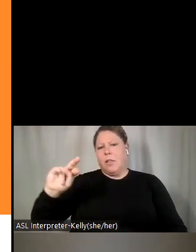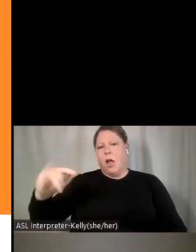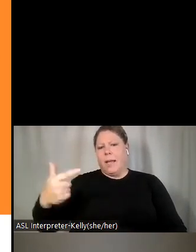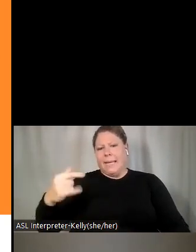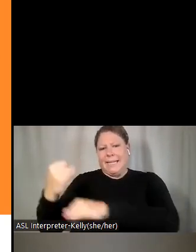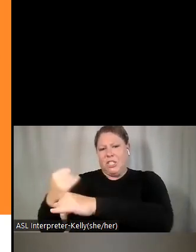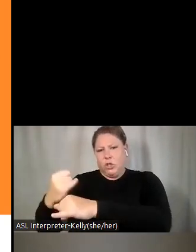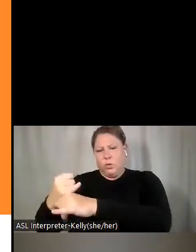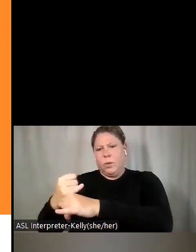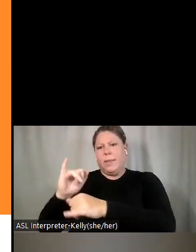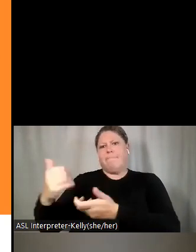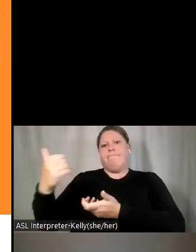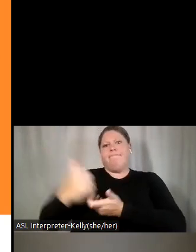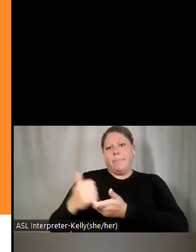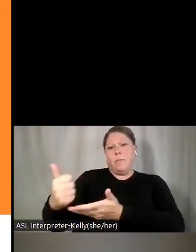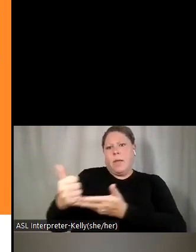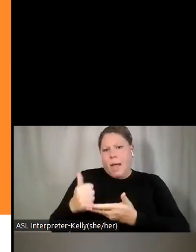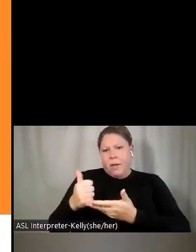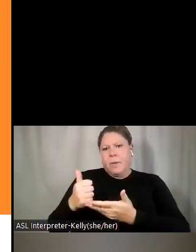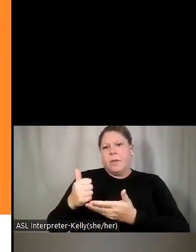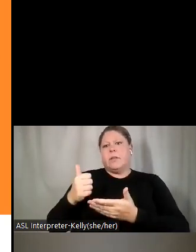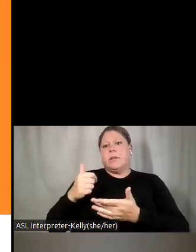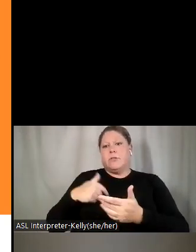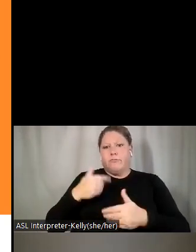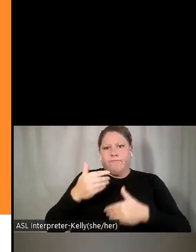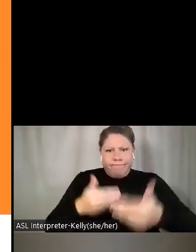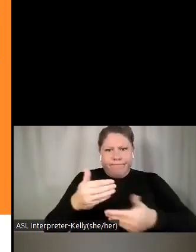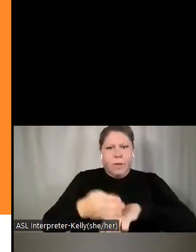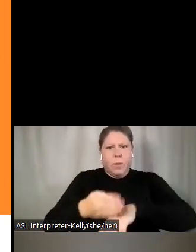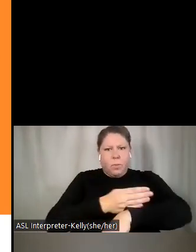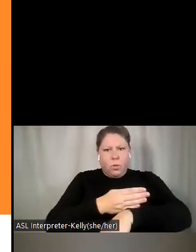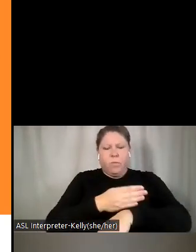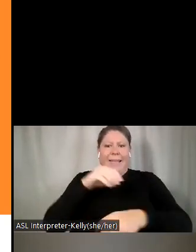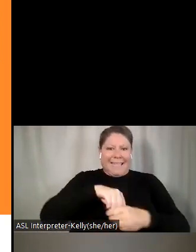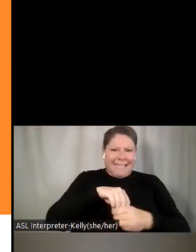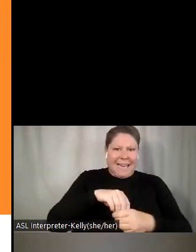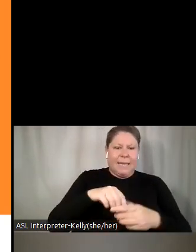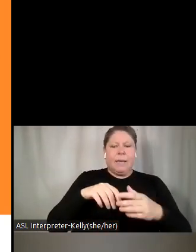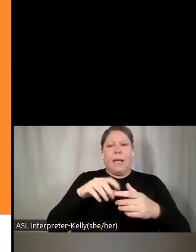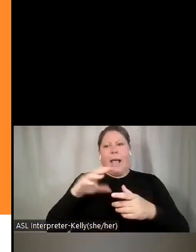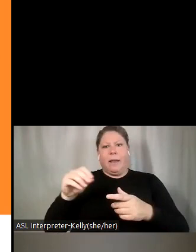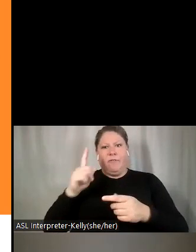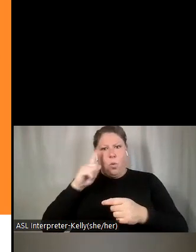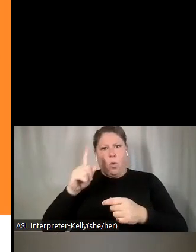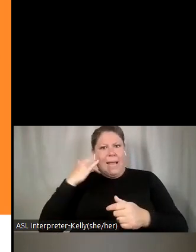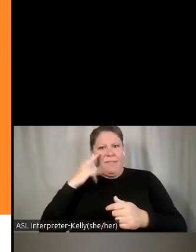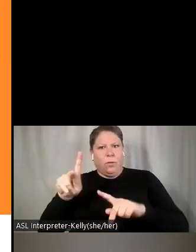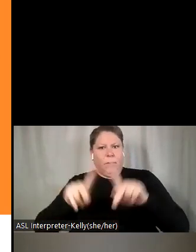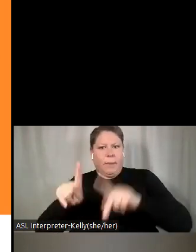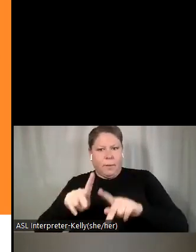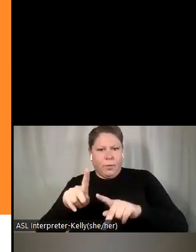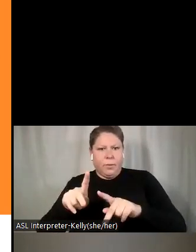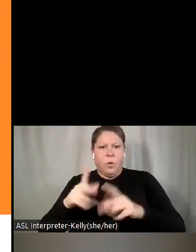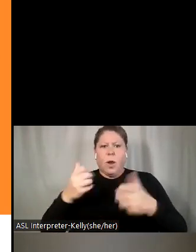improvement efforts within and without CDPH in a way that ensures all people belong. Belonging is a key driver of